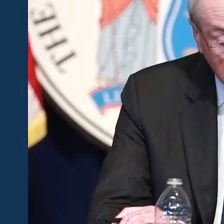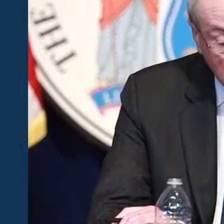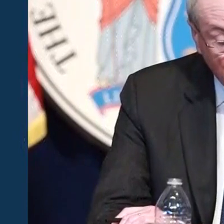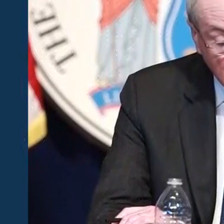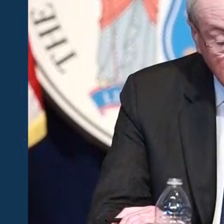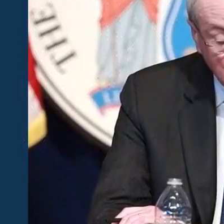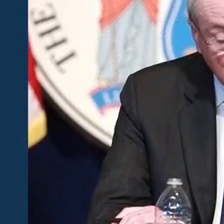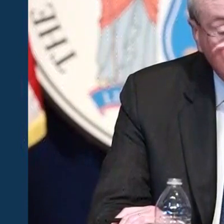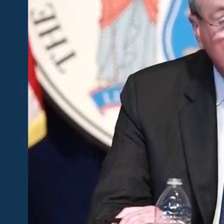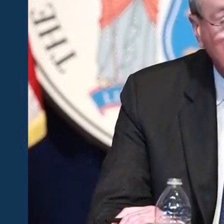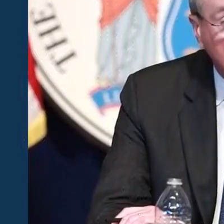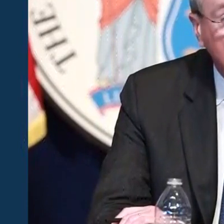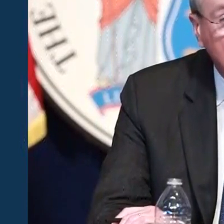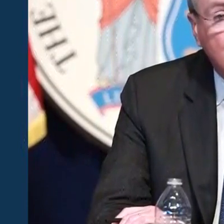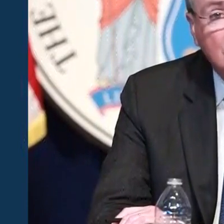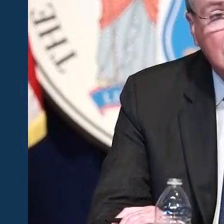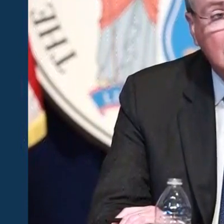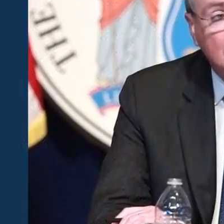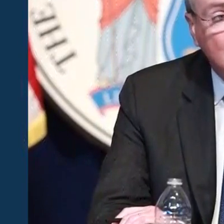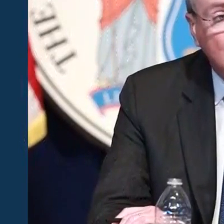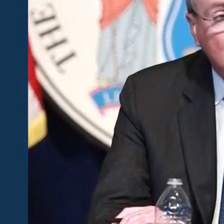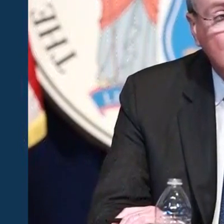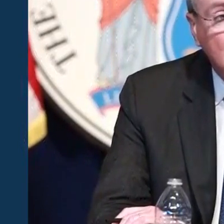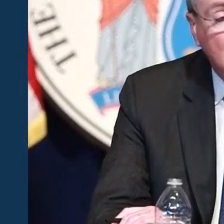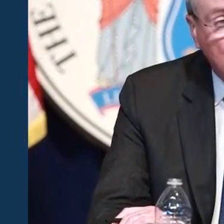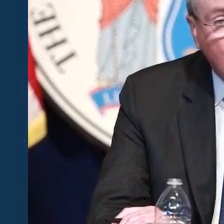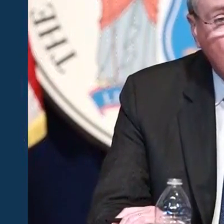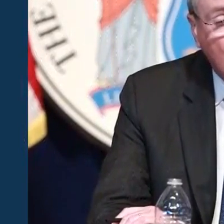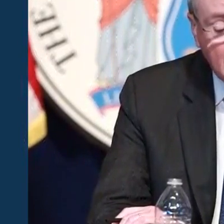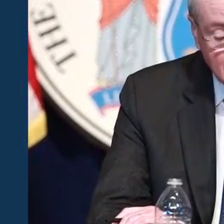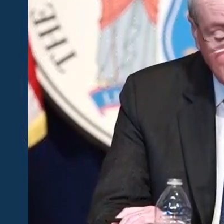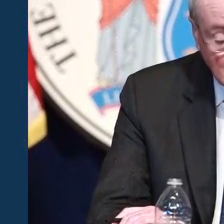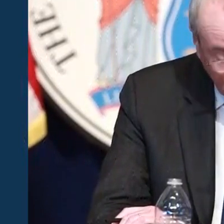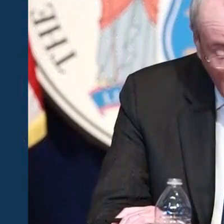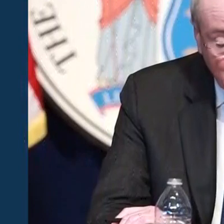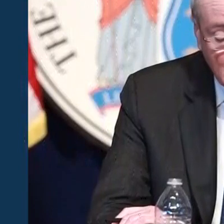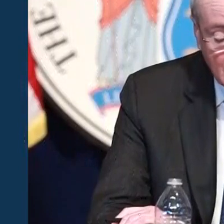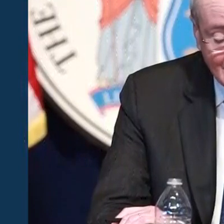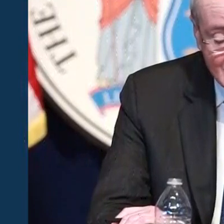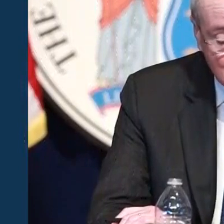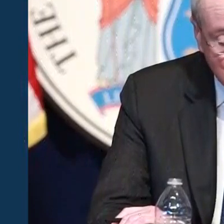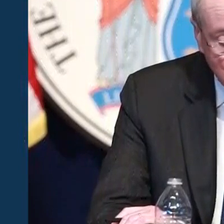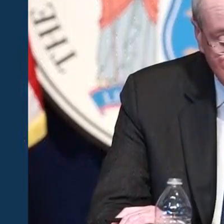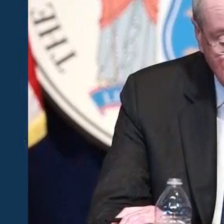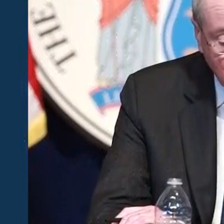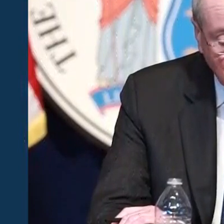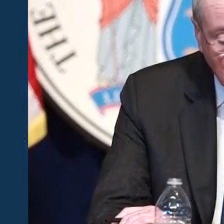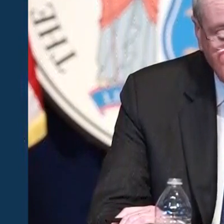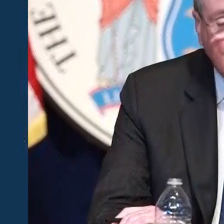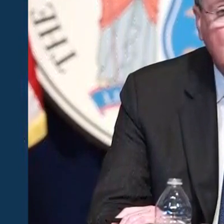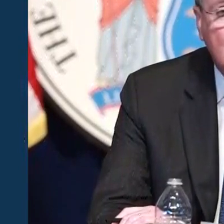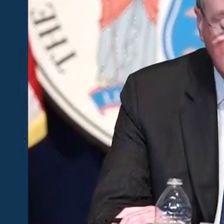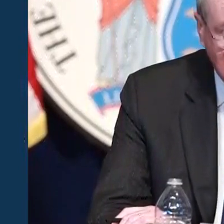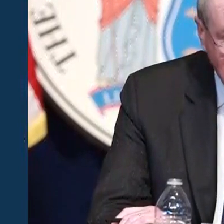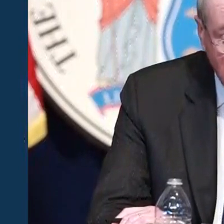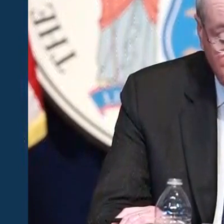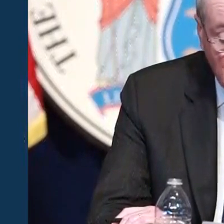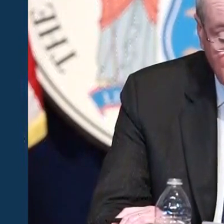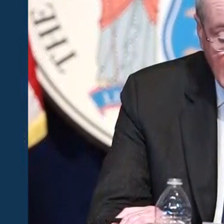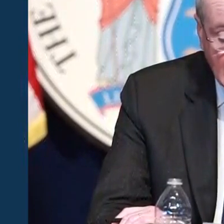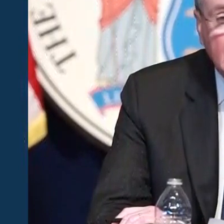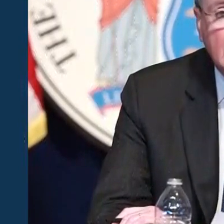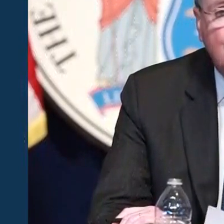old, and Santino is 6 months. So to his wife, and his 2 sons, as well as his mother